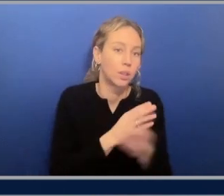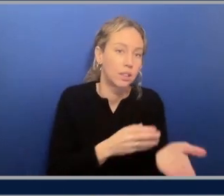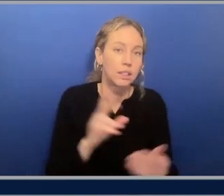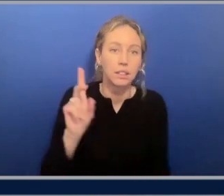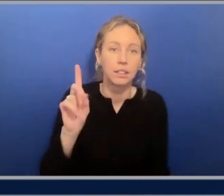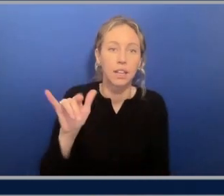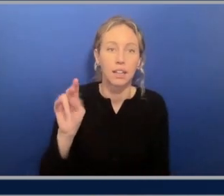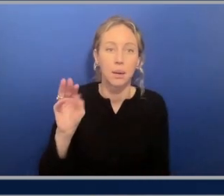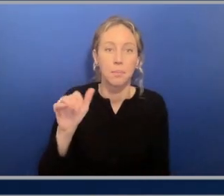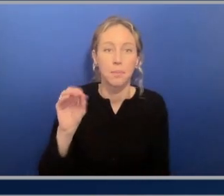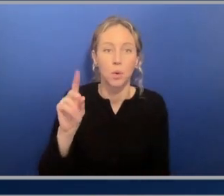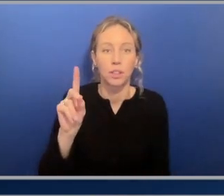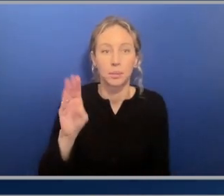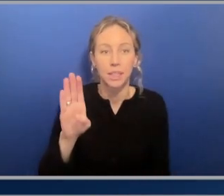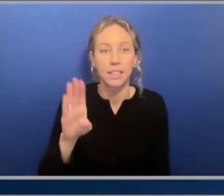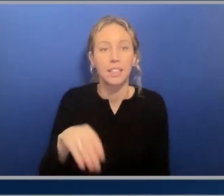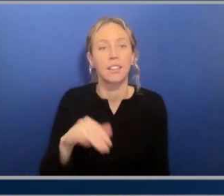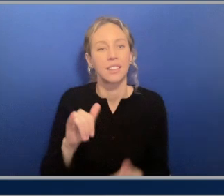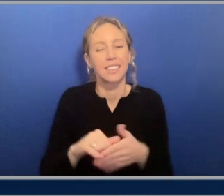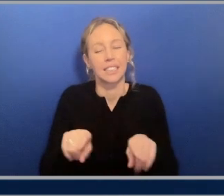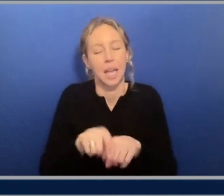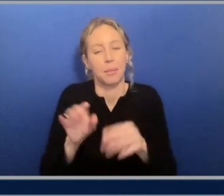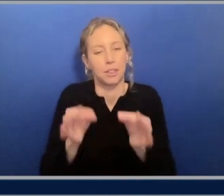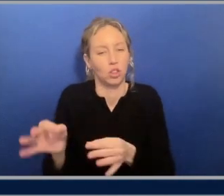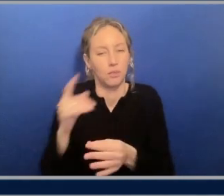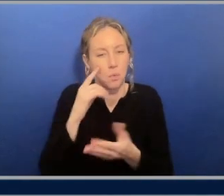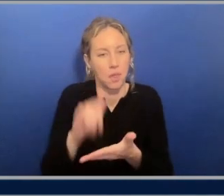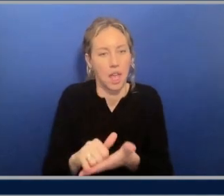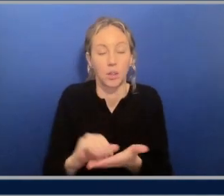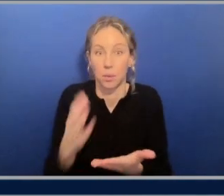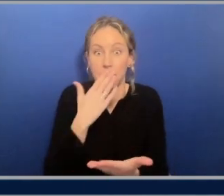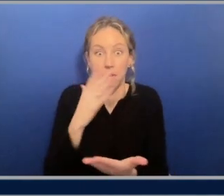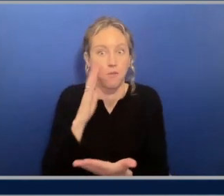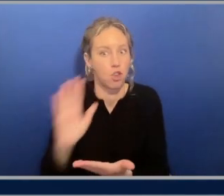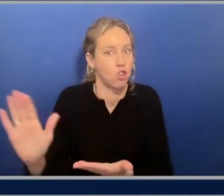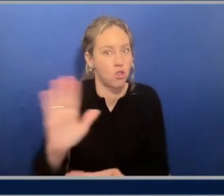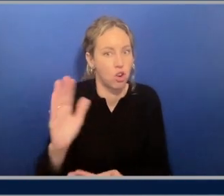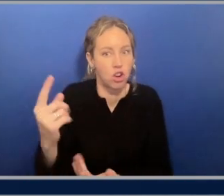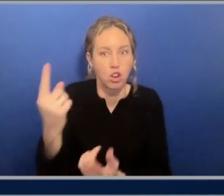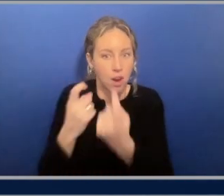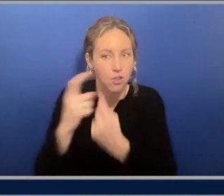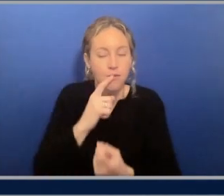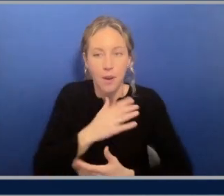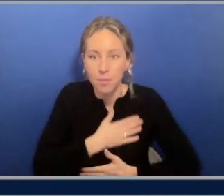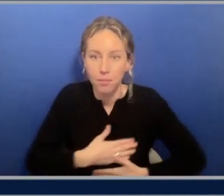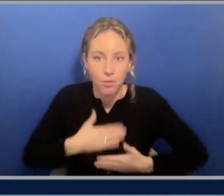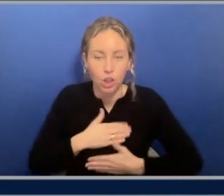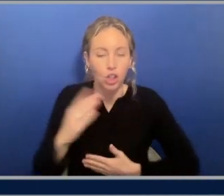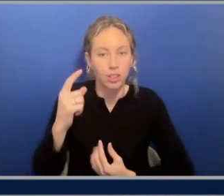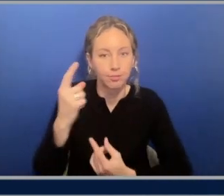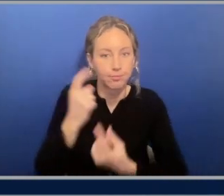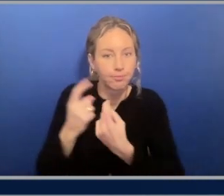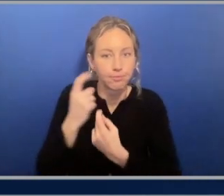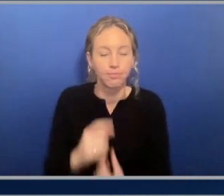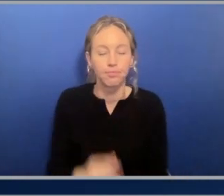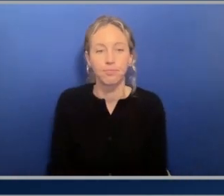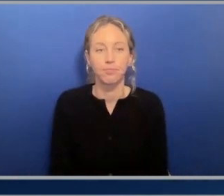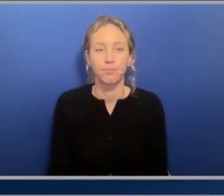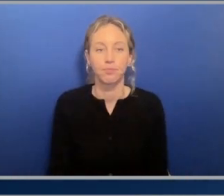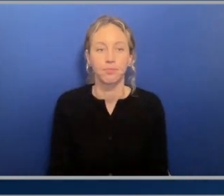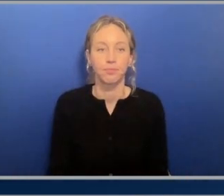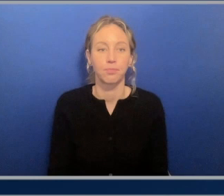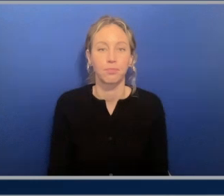That's the same decisions that you want to make. Thanks for those questions. Really appreciate that. So on the heels of these